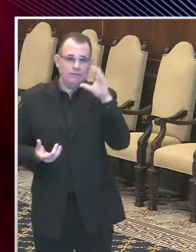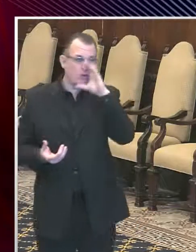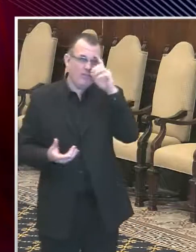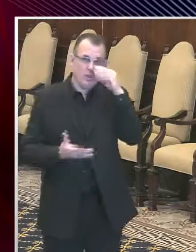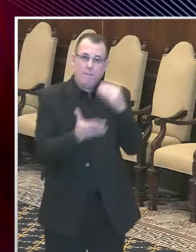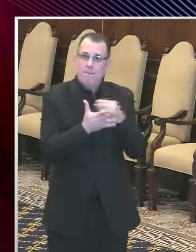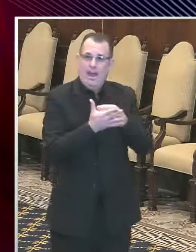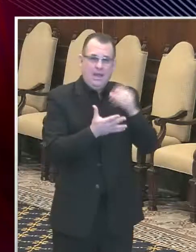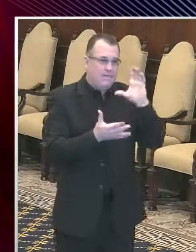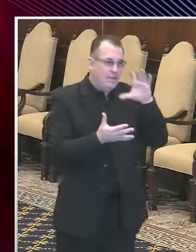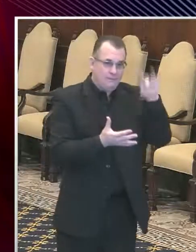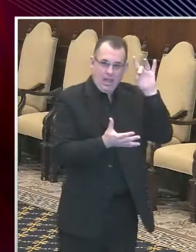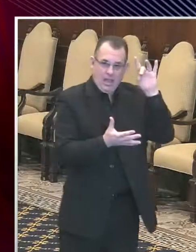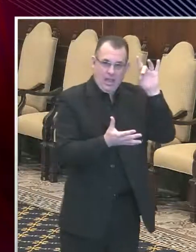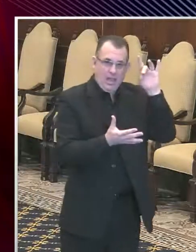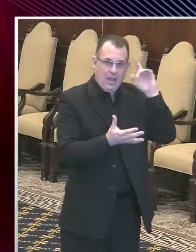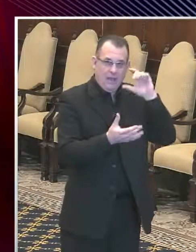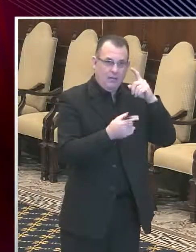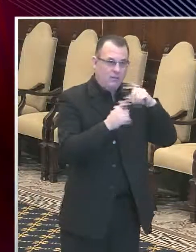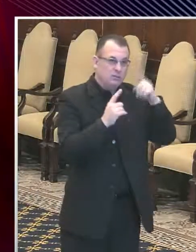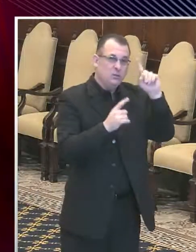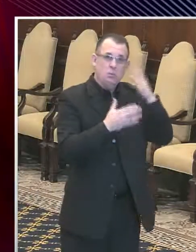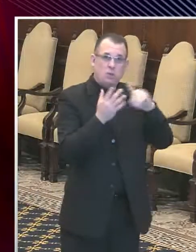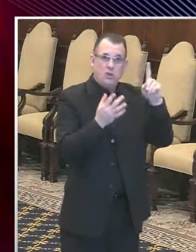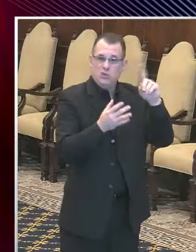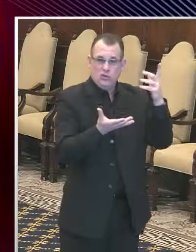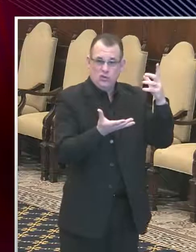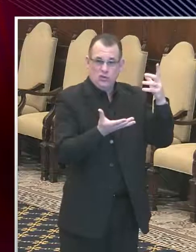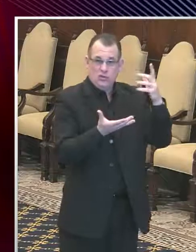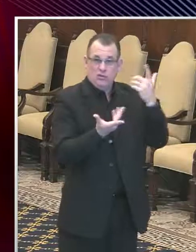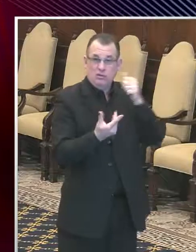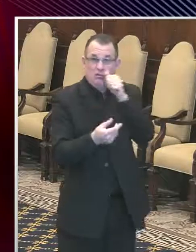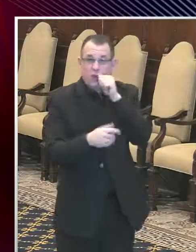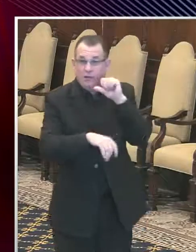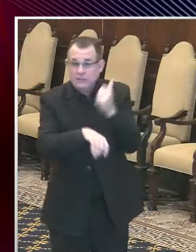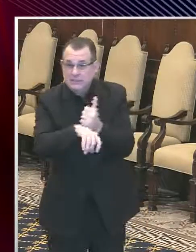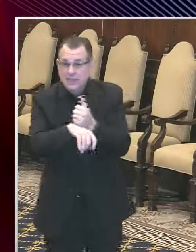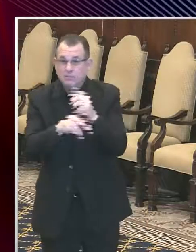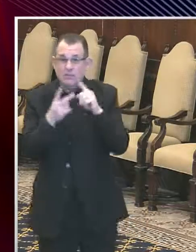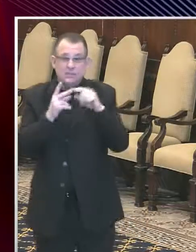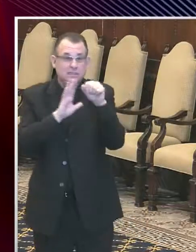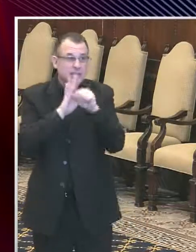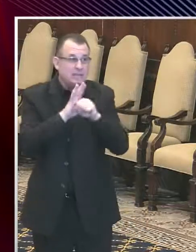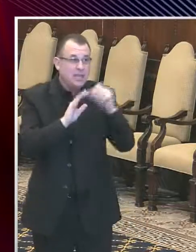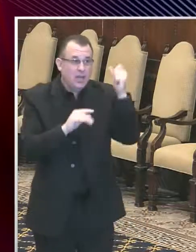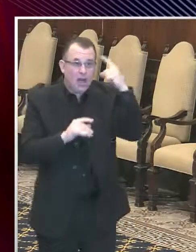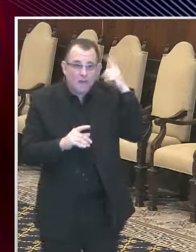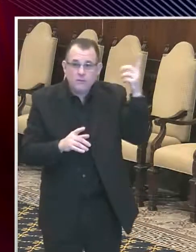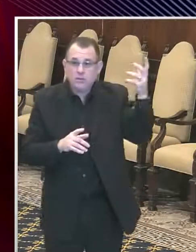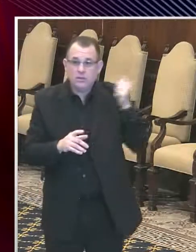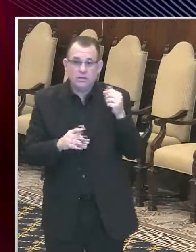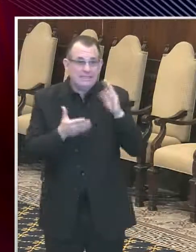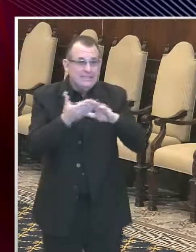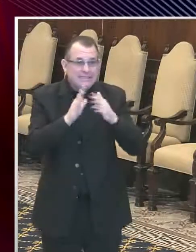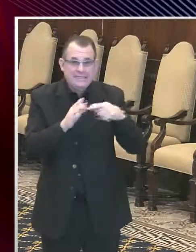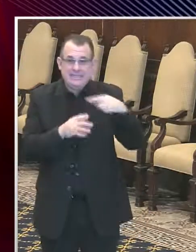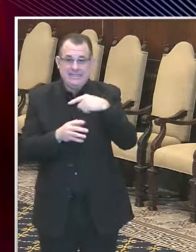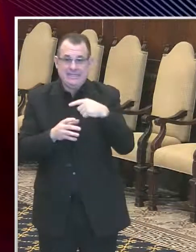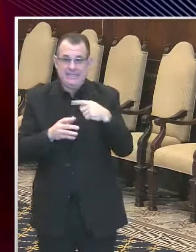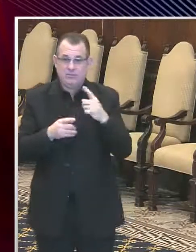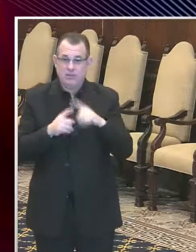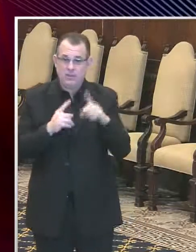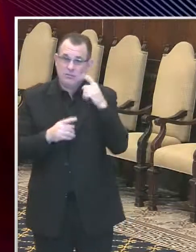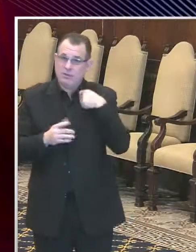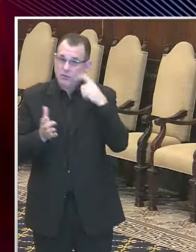sources, including private foundations, including the state government, including the federal government, including the city. But let's recognize that the city has got deep